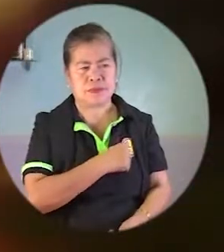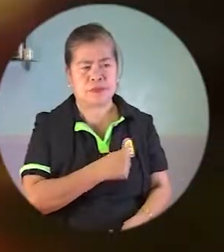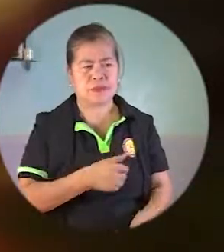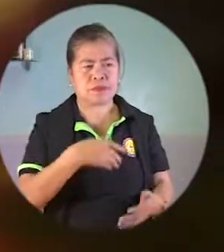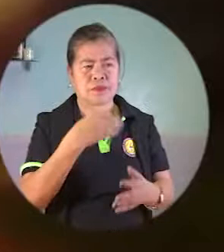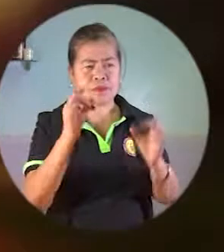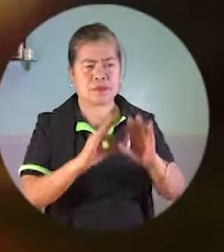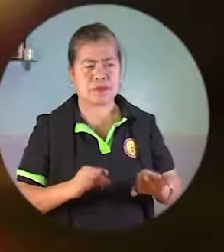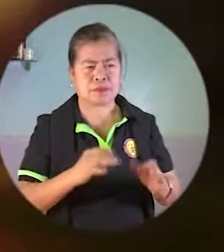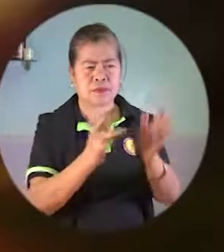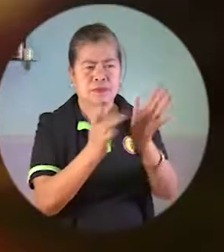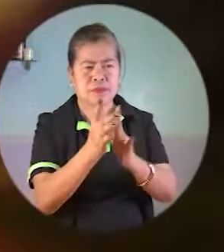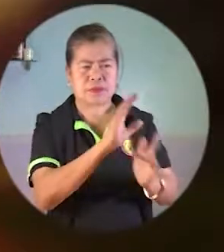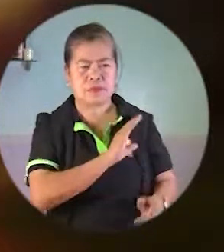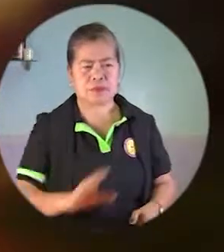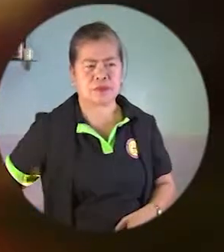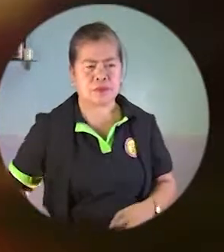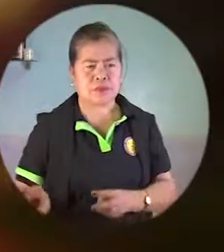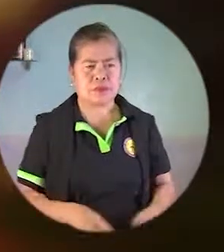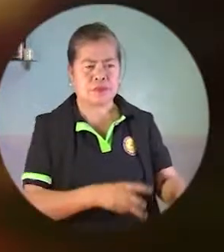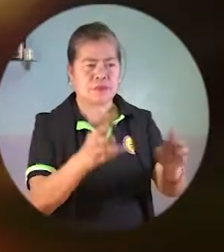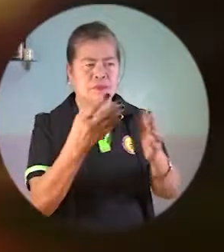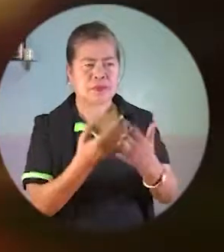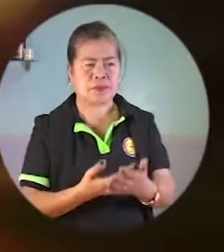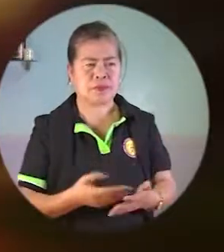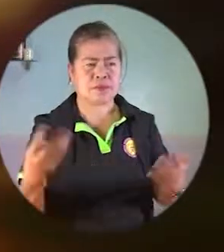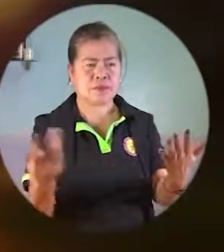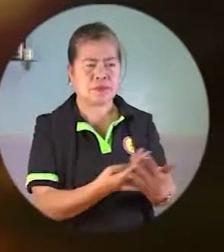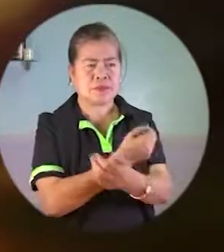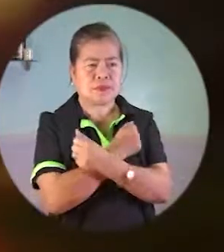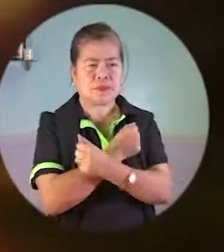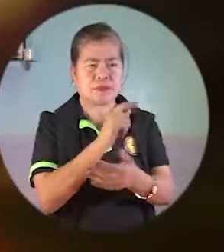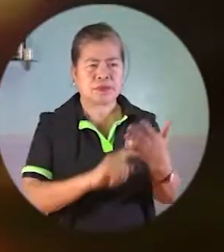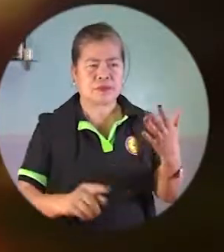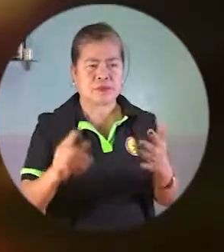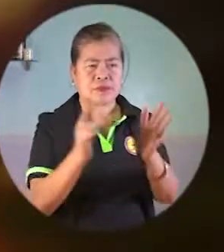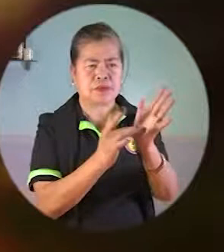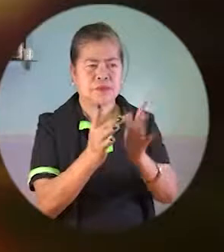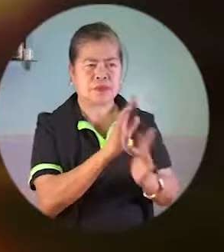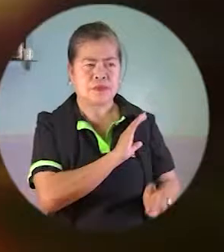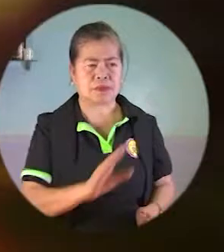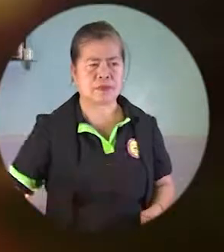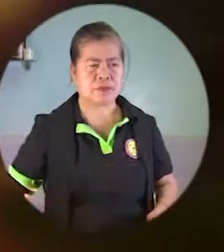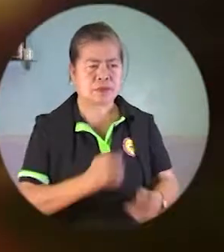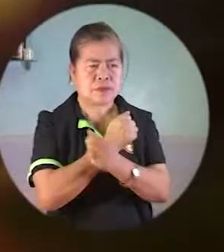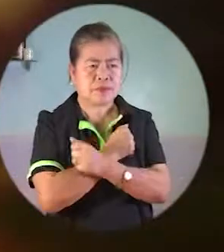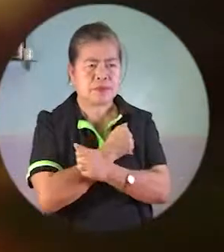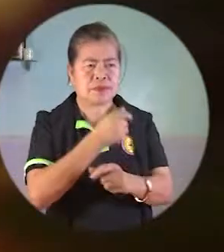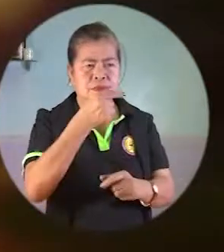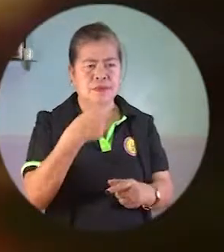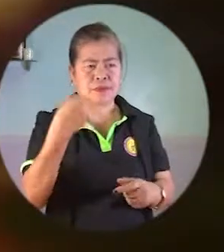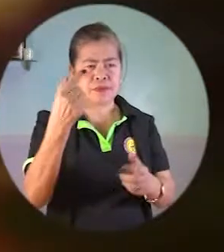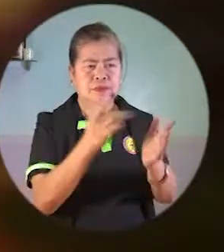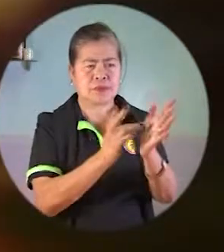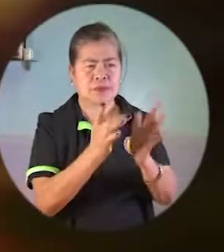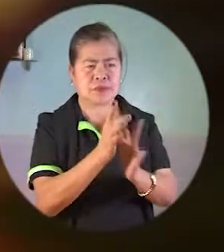habits, and form Jesus Christ's way in me. New love for whatever Jesus Christ loves,